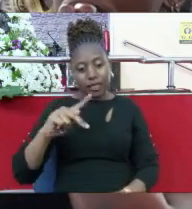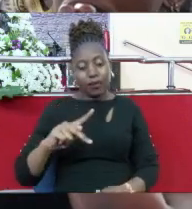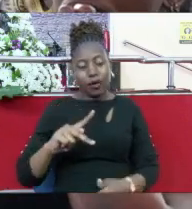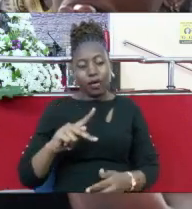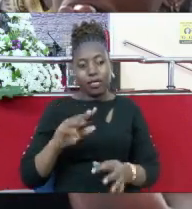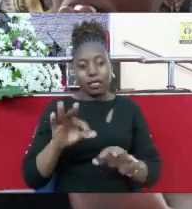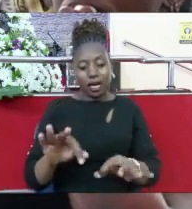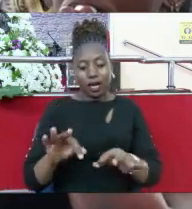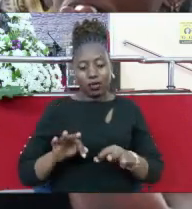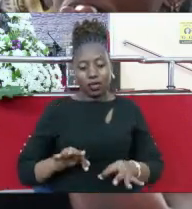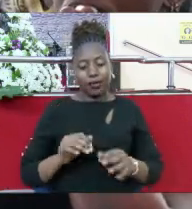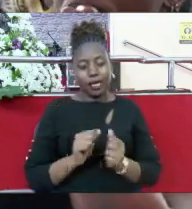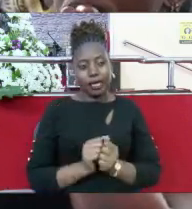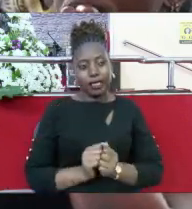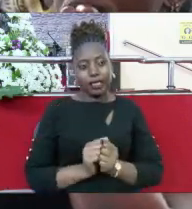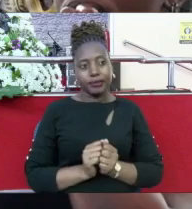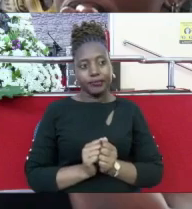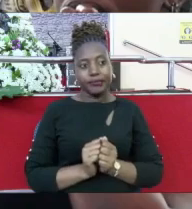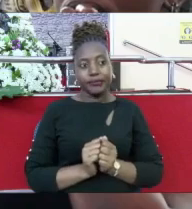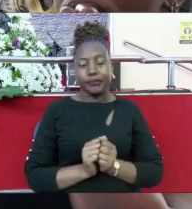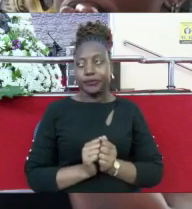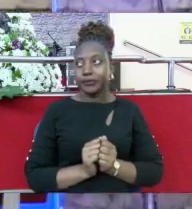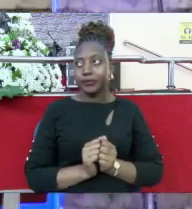na kujukumika.